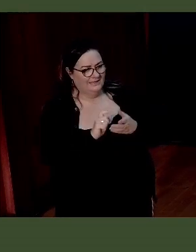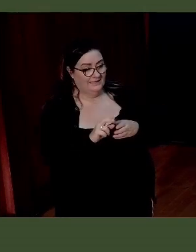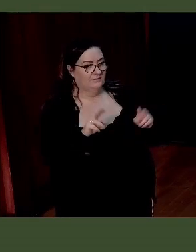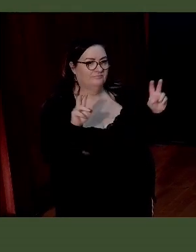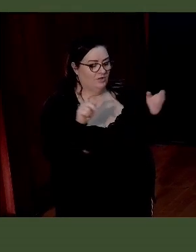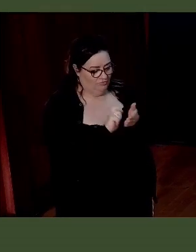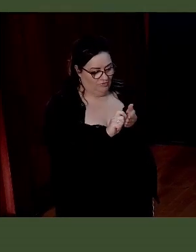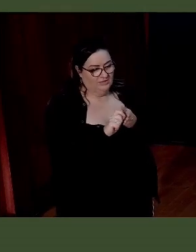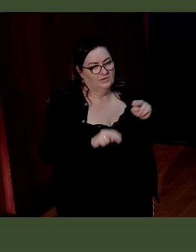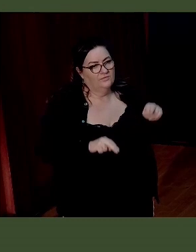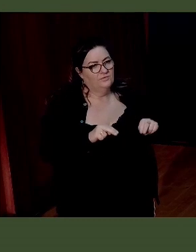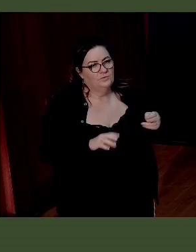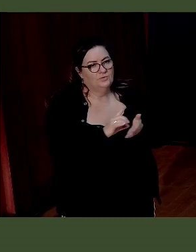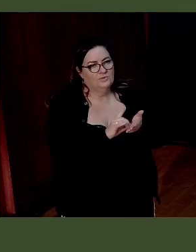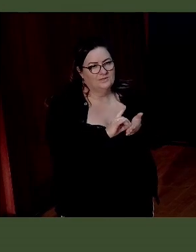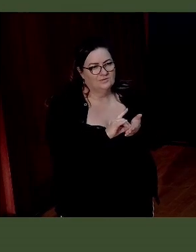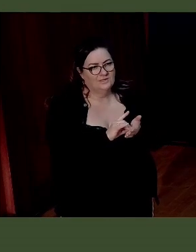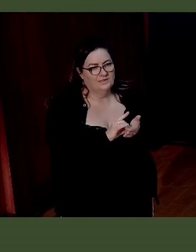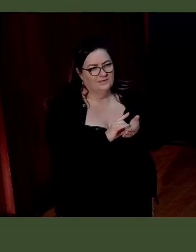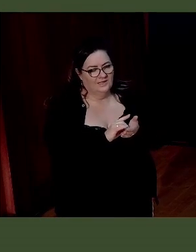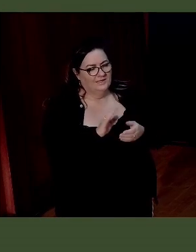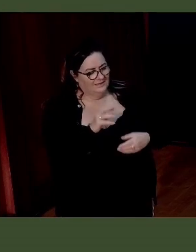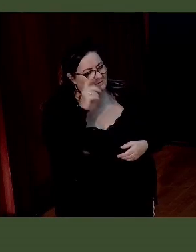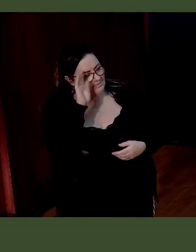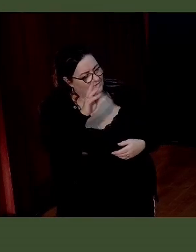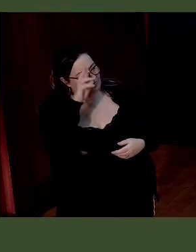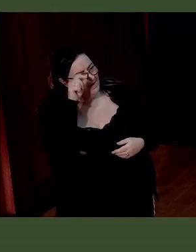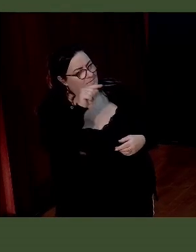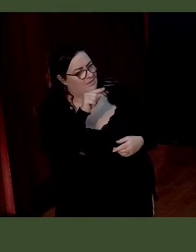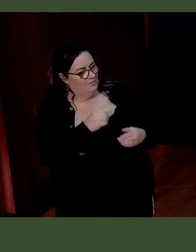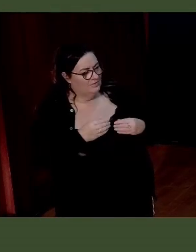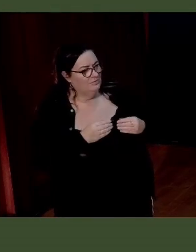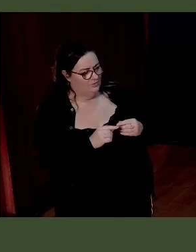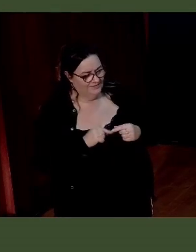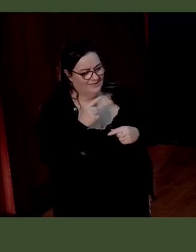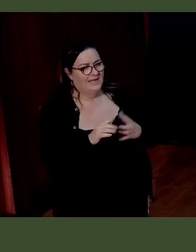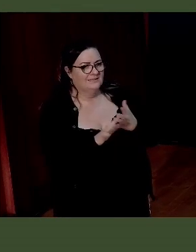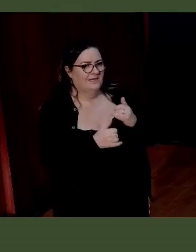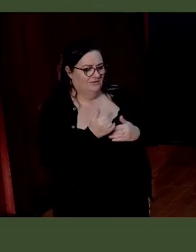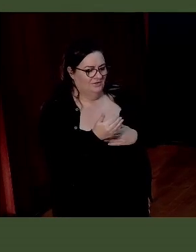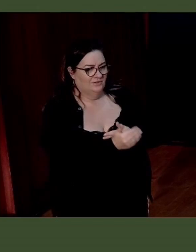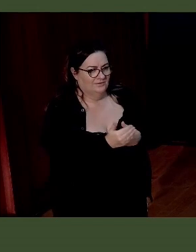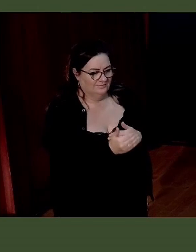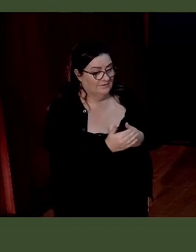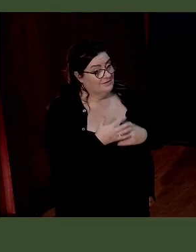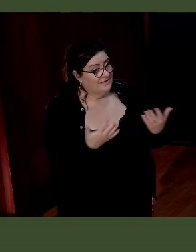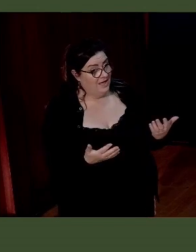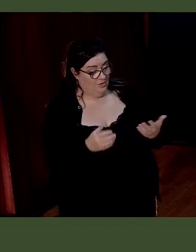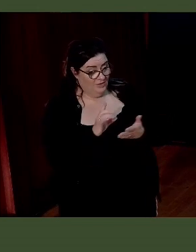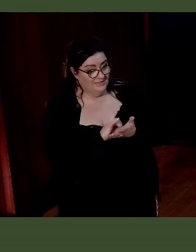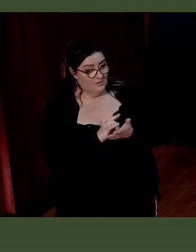new histories? And I think we have to remember that as we move on from this decade of centenaries. Because now many historians and others